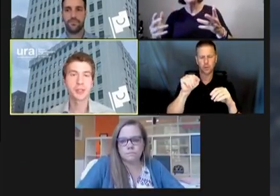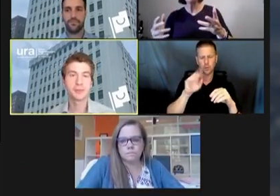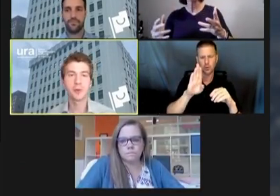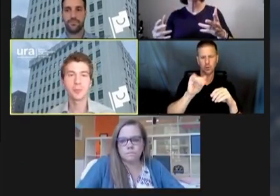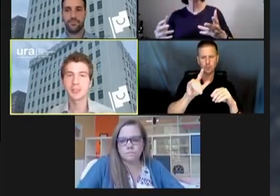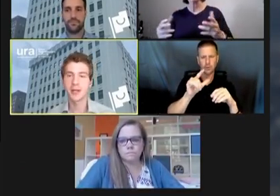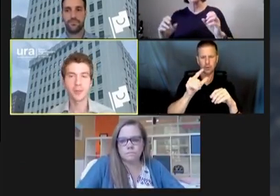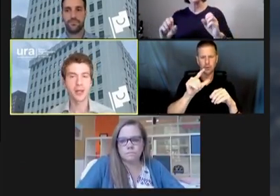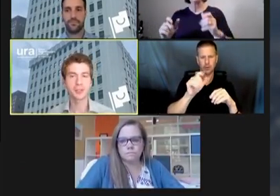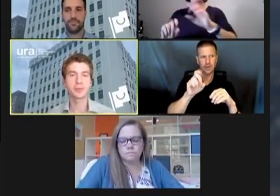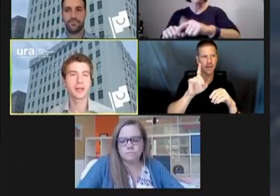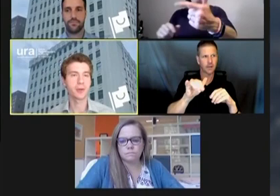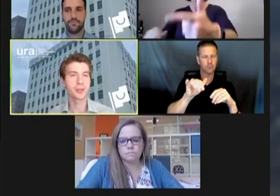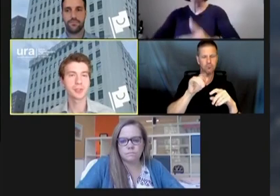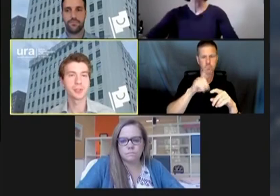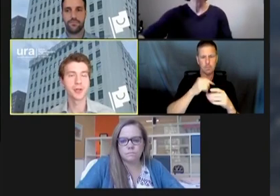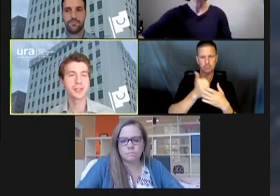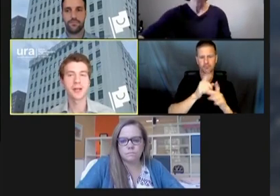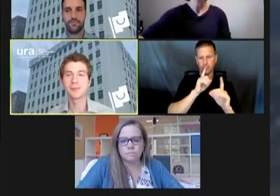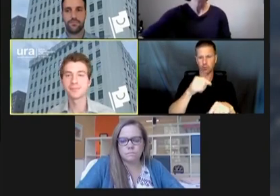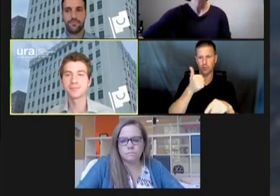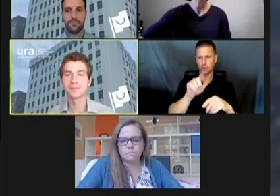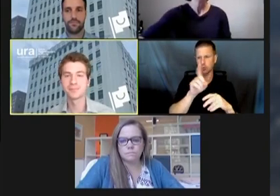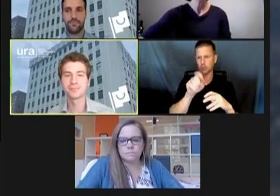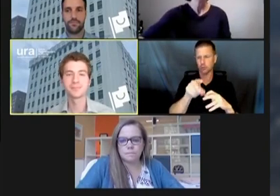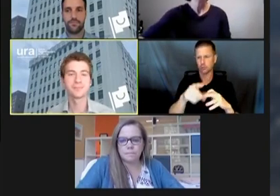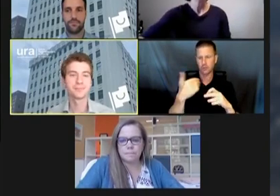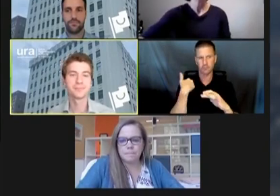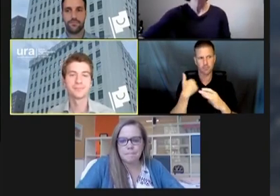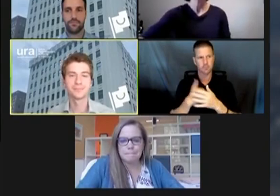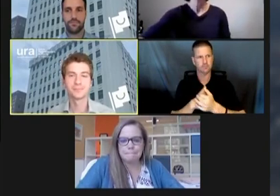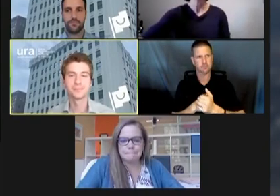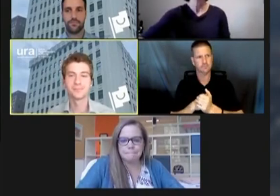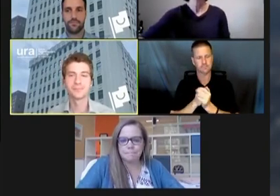Gaddy of Trek Development to help in answering any questions you guys have.